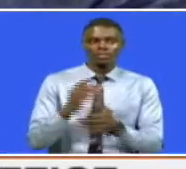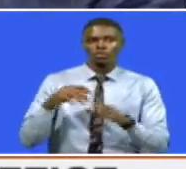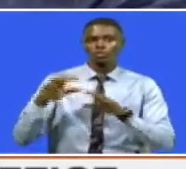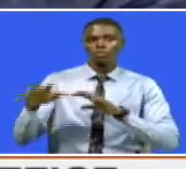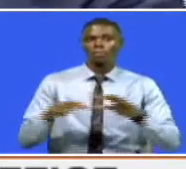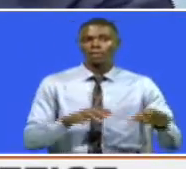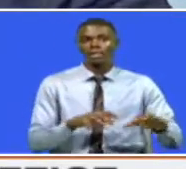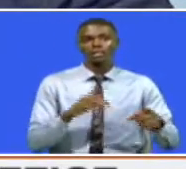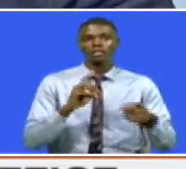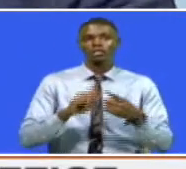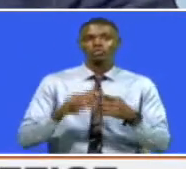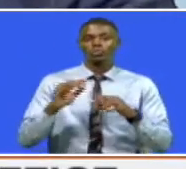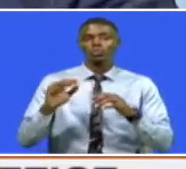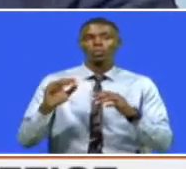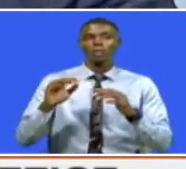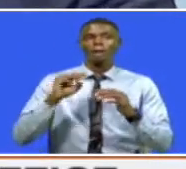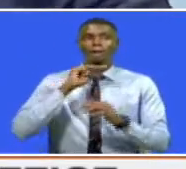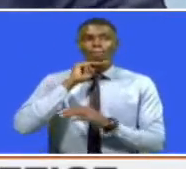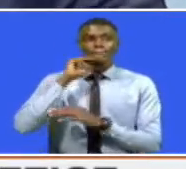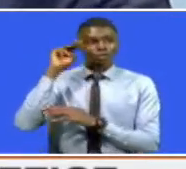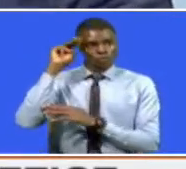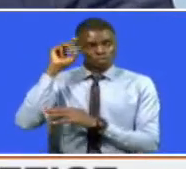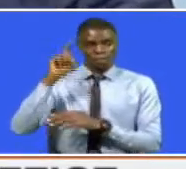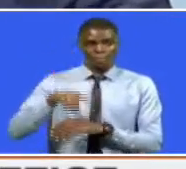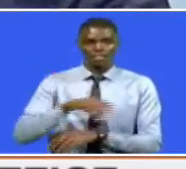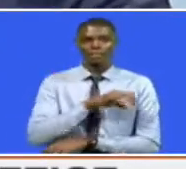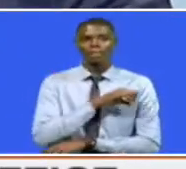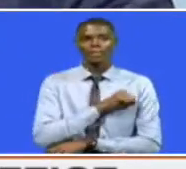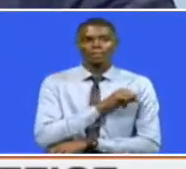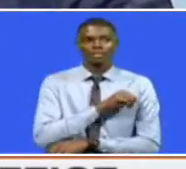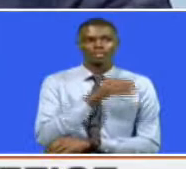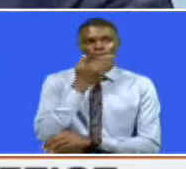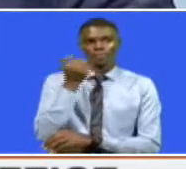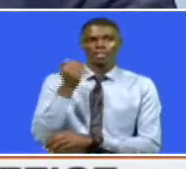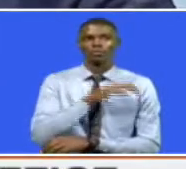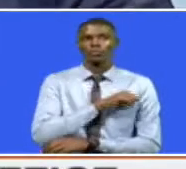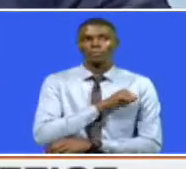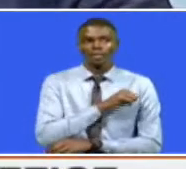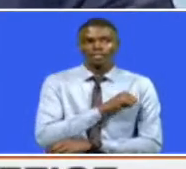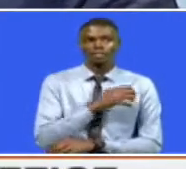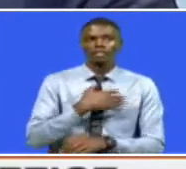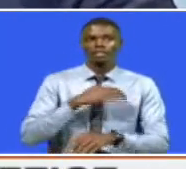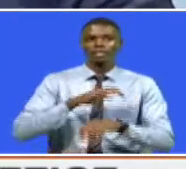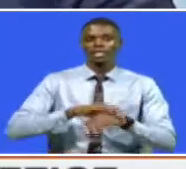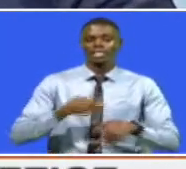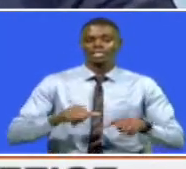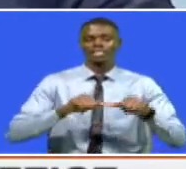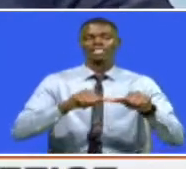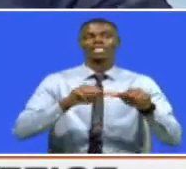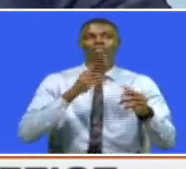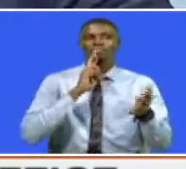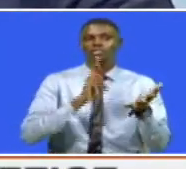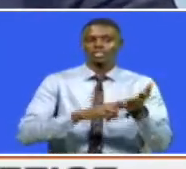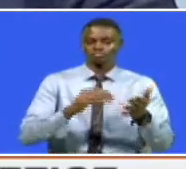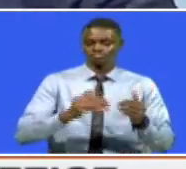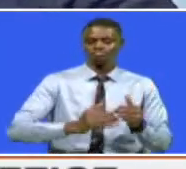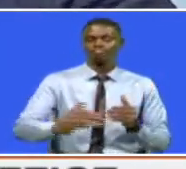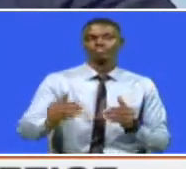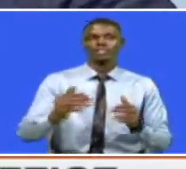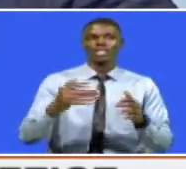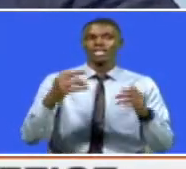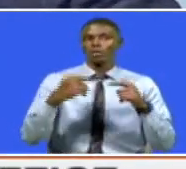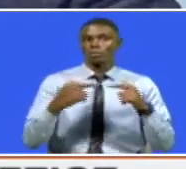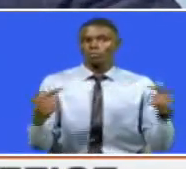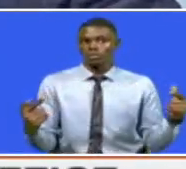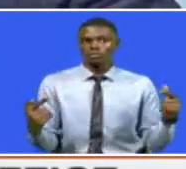up to the time of maturity. So we have to be patient. It is better to be patient and get sustainable results in the long run as opposed